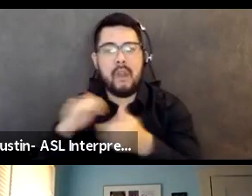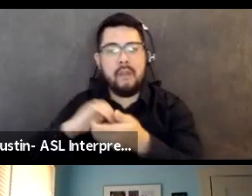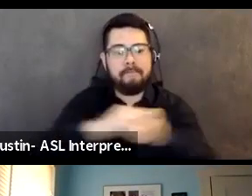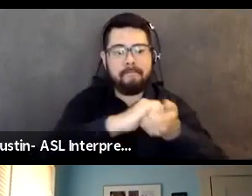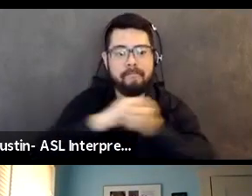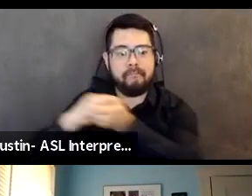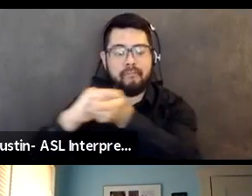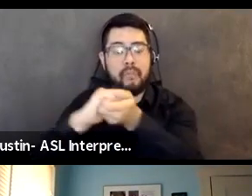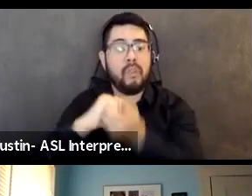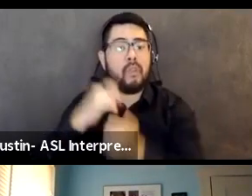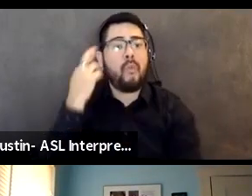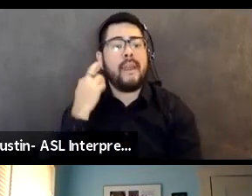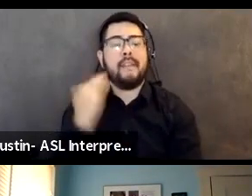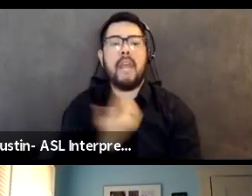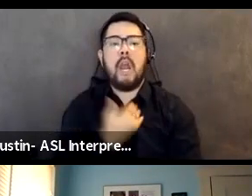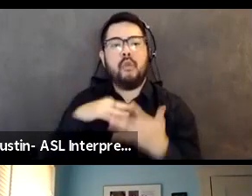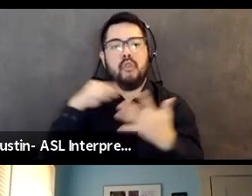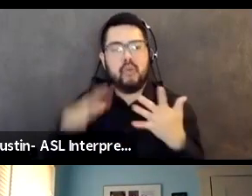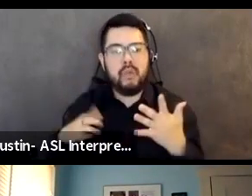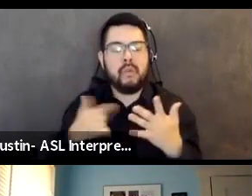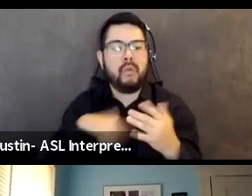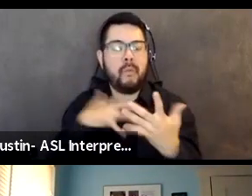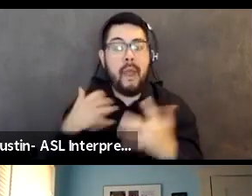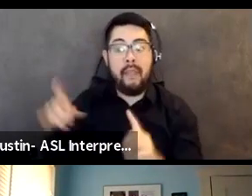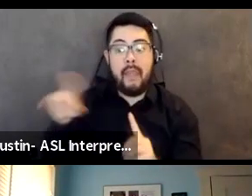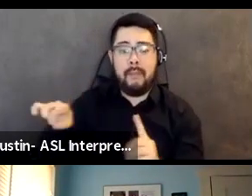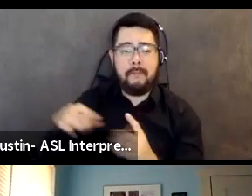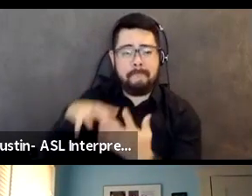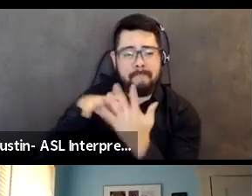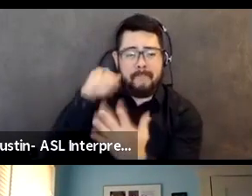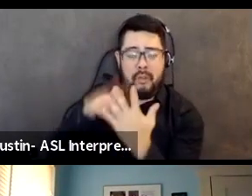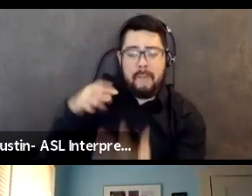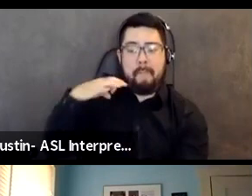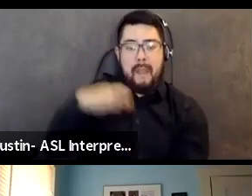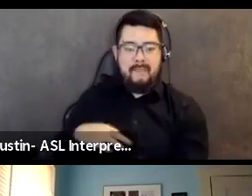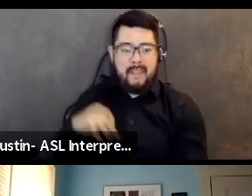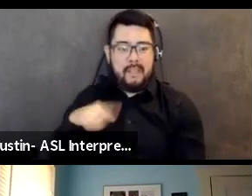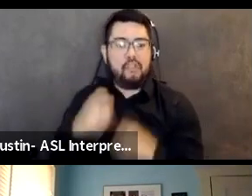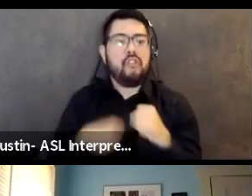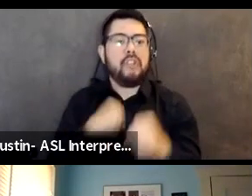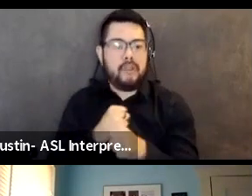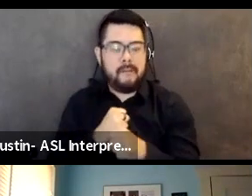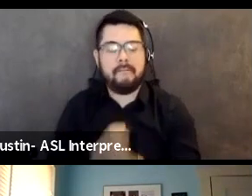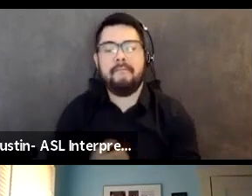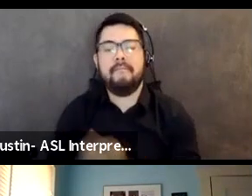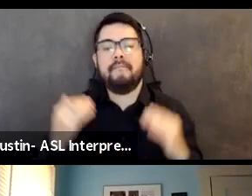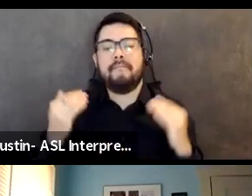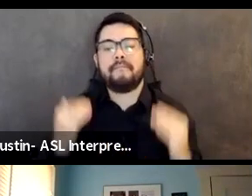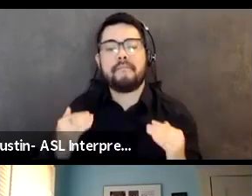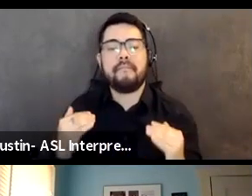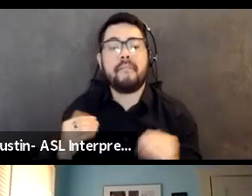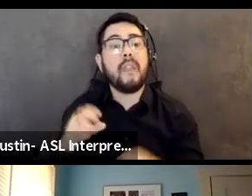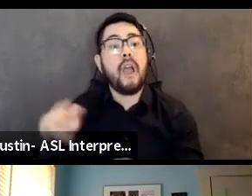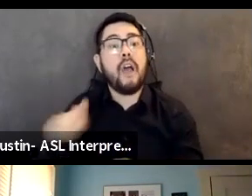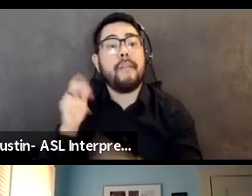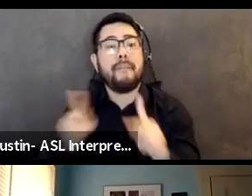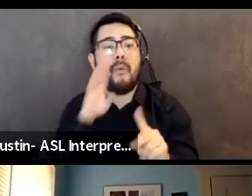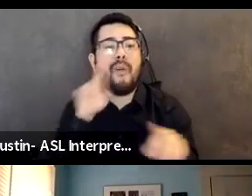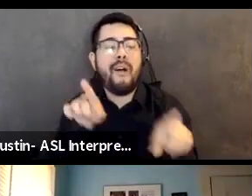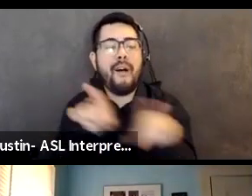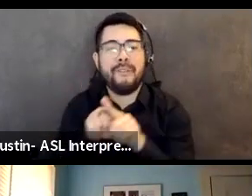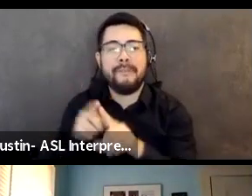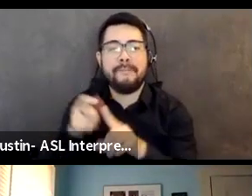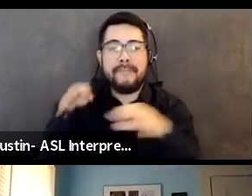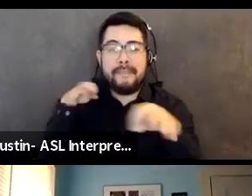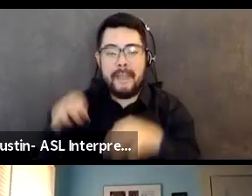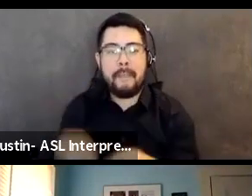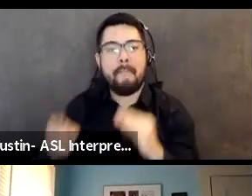that our kids benefit from our remote learning environment on this year later you will hear from others on my team who will provide